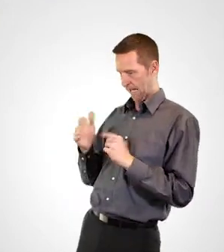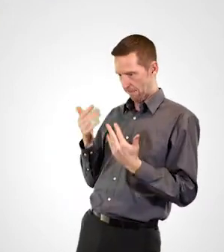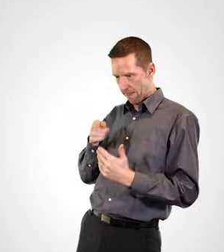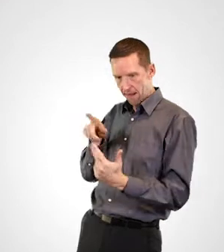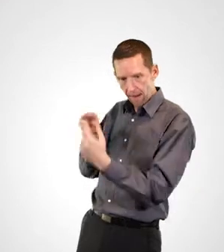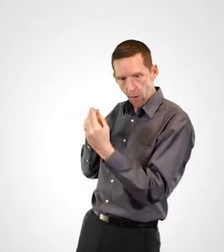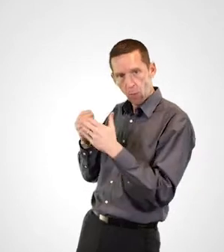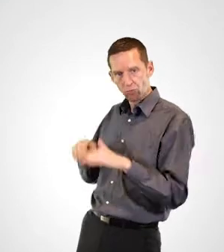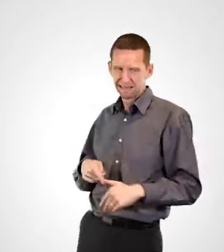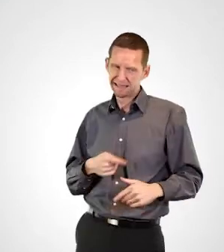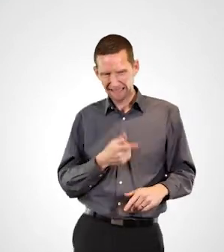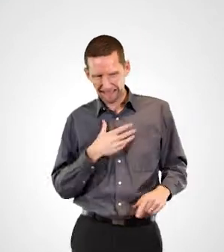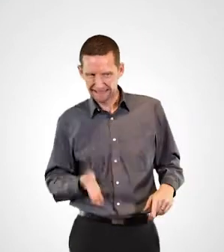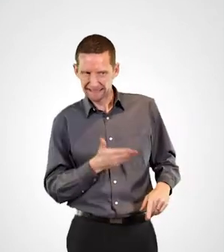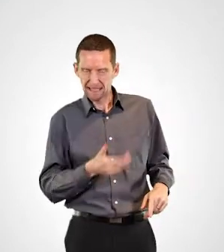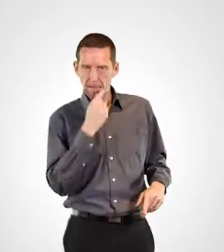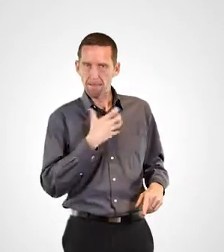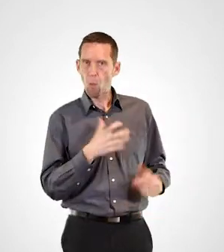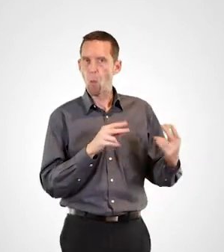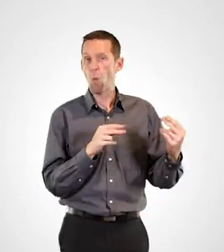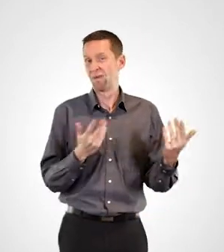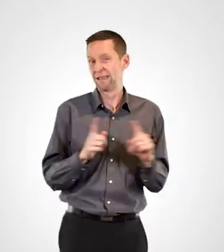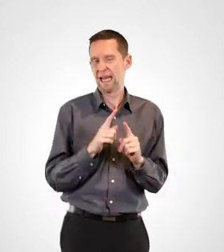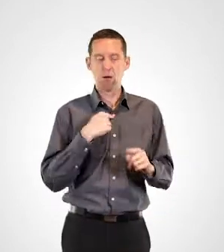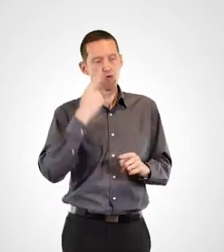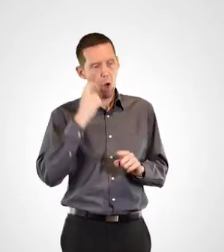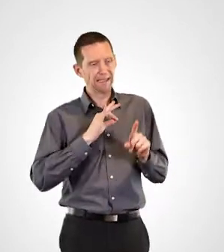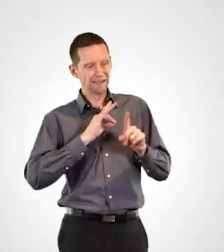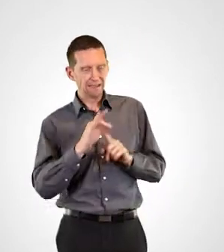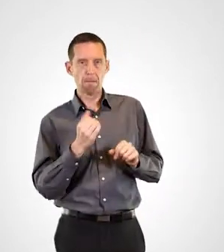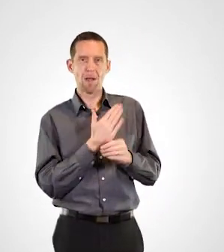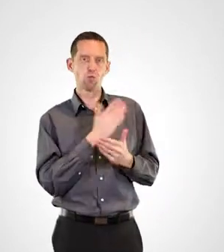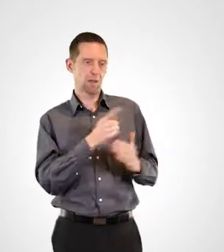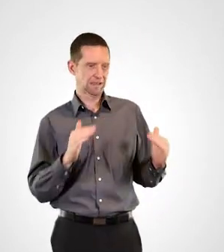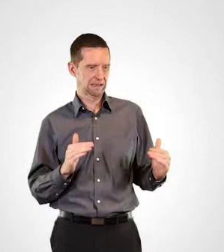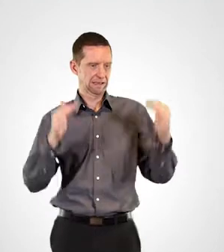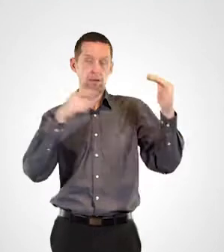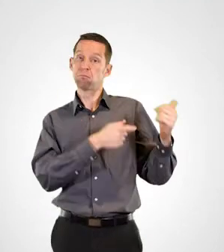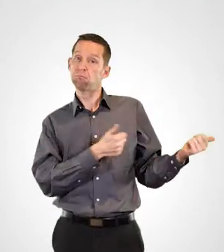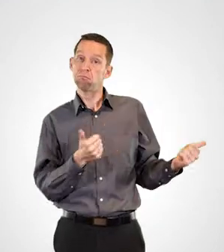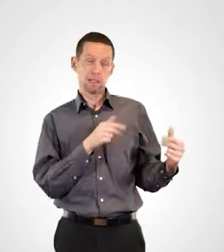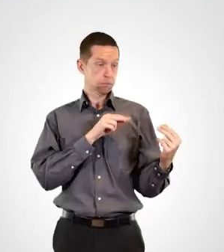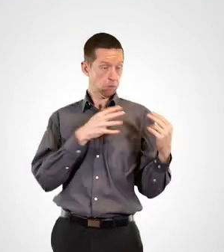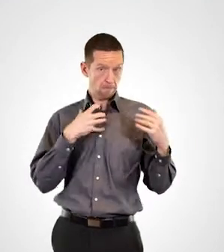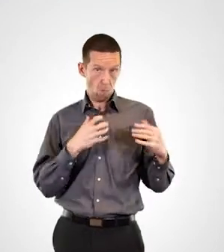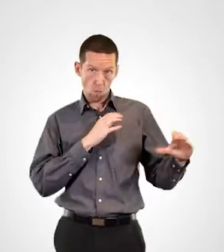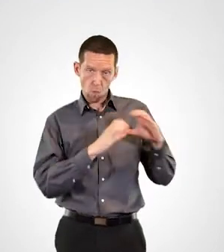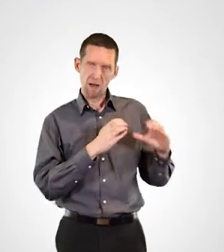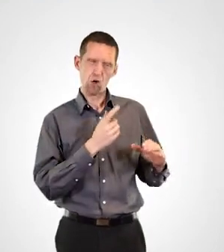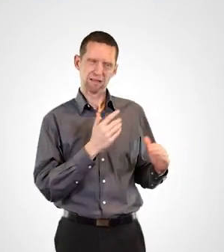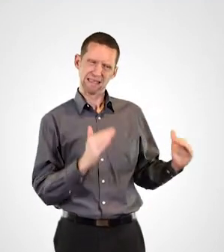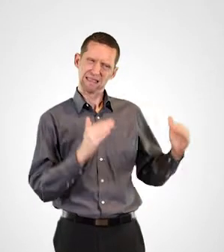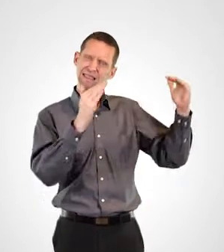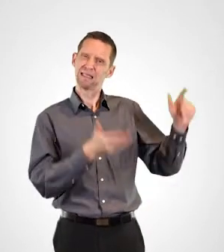with yourself. And so we can almost use it like that to say to the parent, what we really want you to work on is getting this up even higher. You're doing well, let's get it even